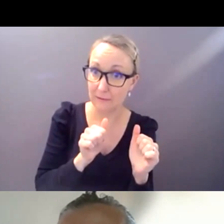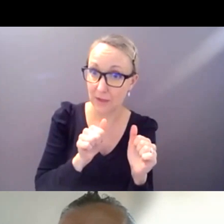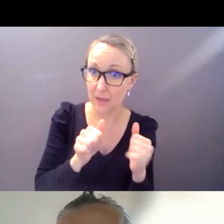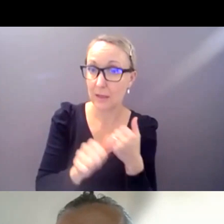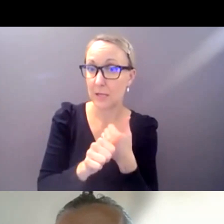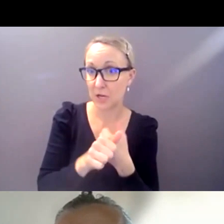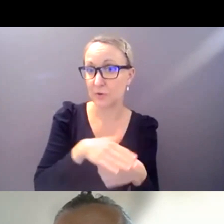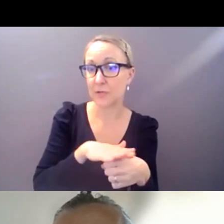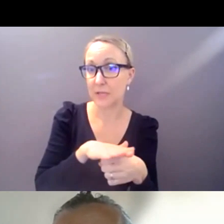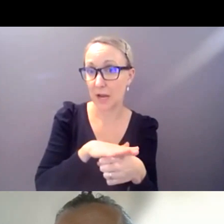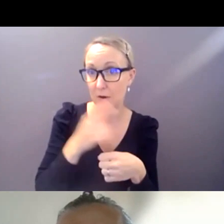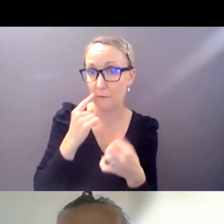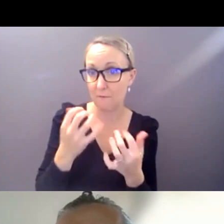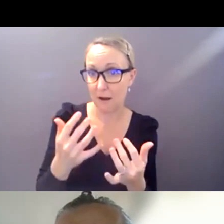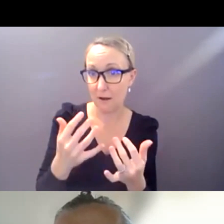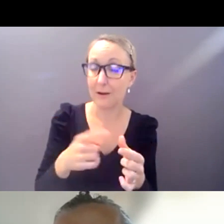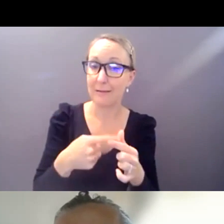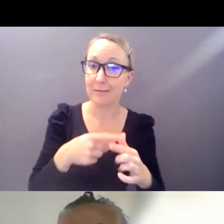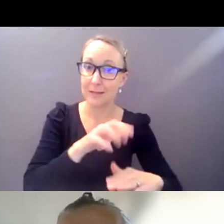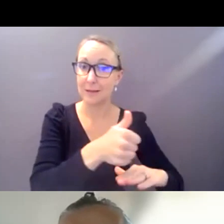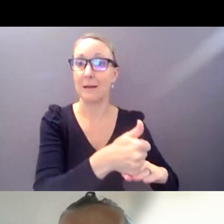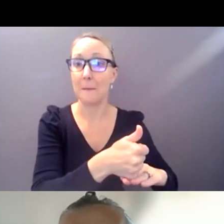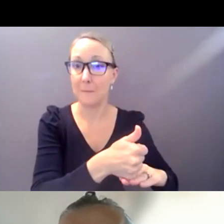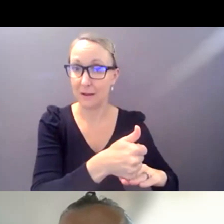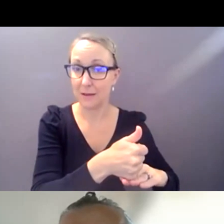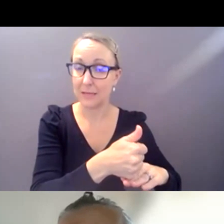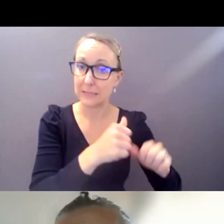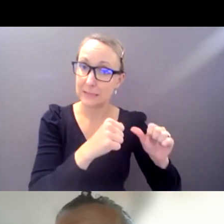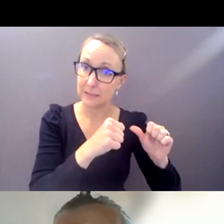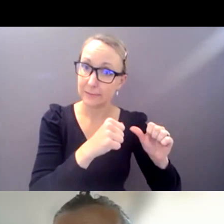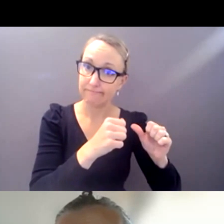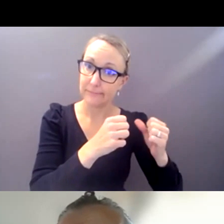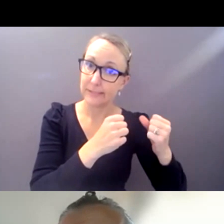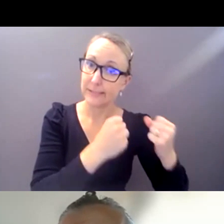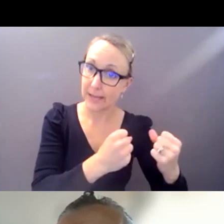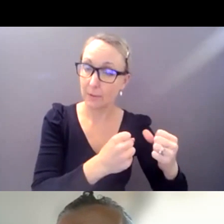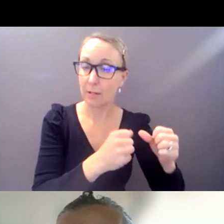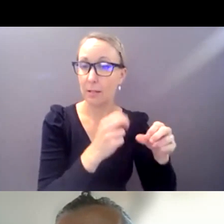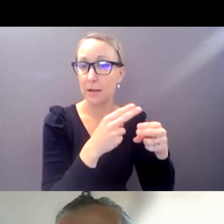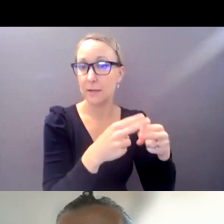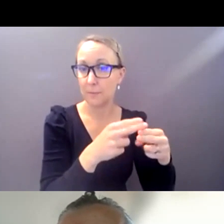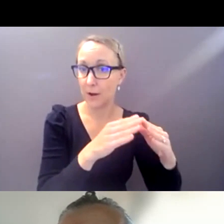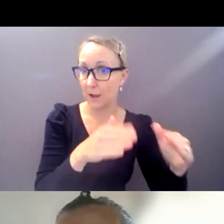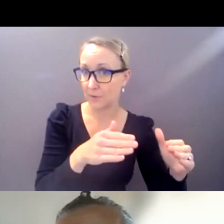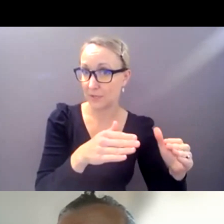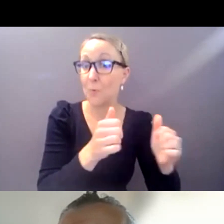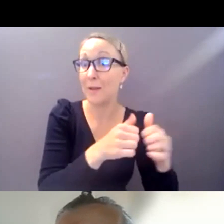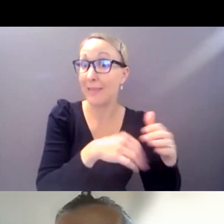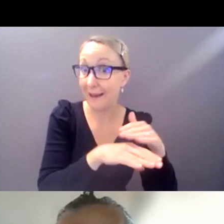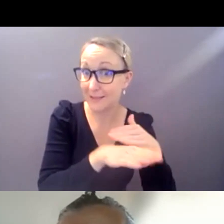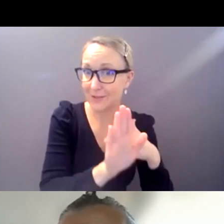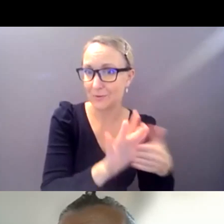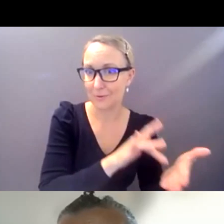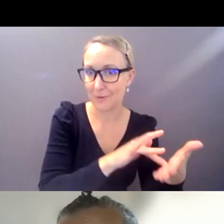and secure stable temporary housing and have access to their medical devices, as well as